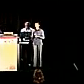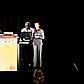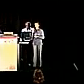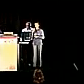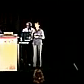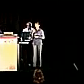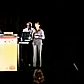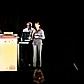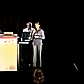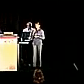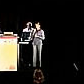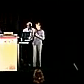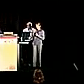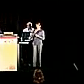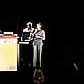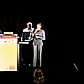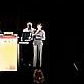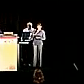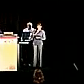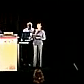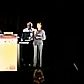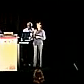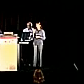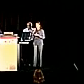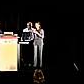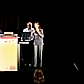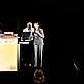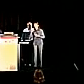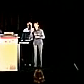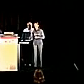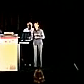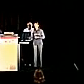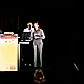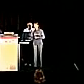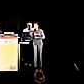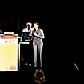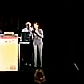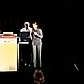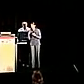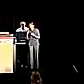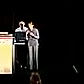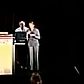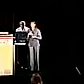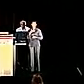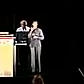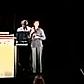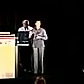so are some Pythonistas. So please give your attention for this talk. Thank you.